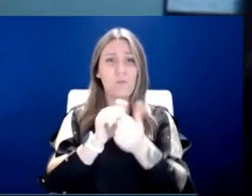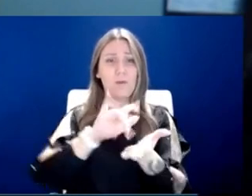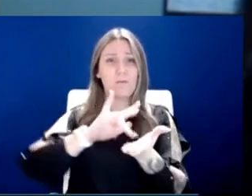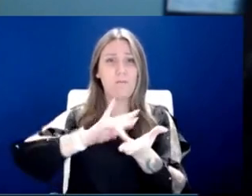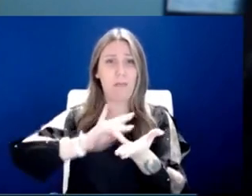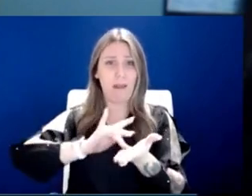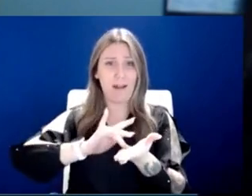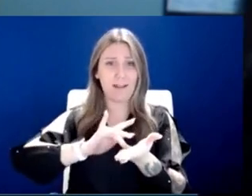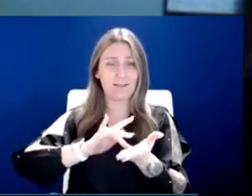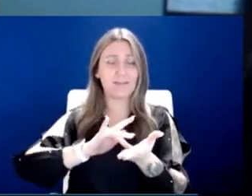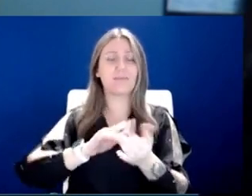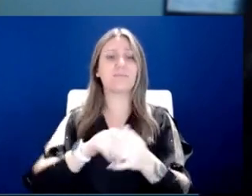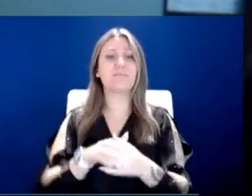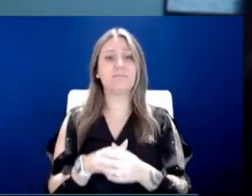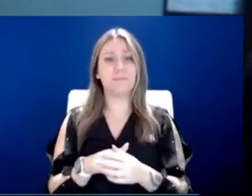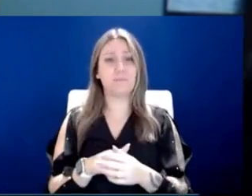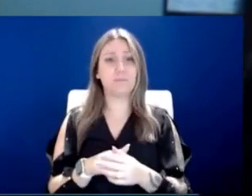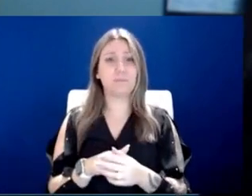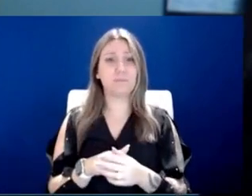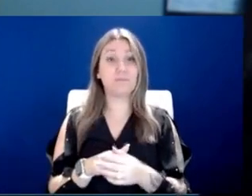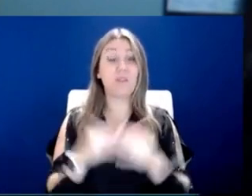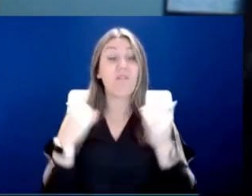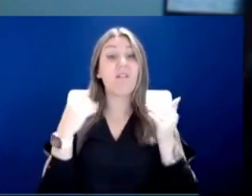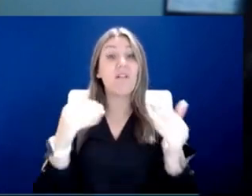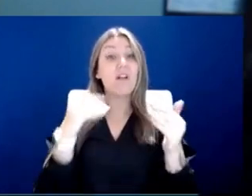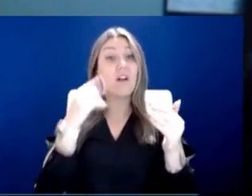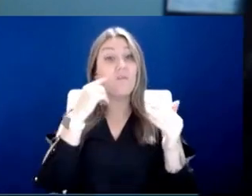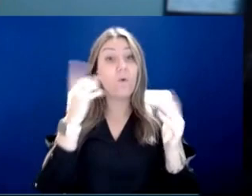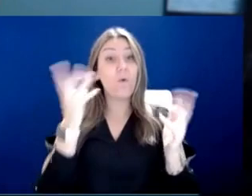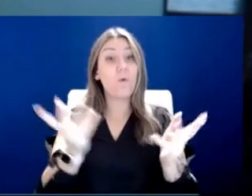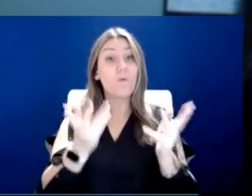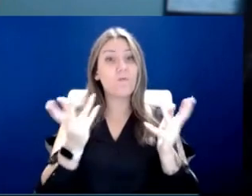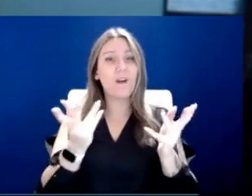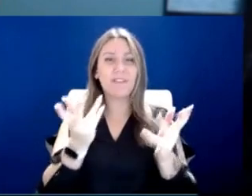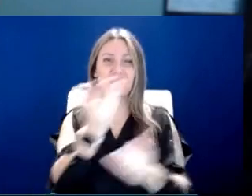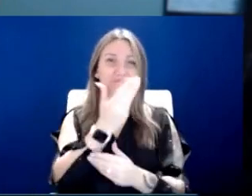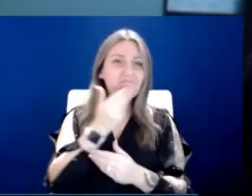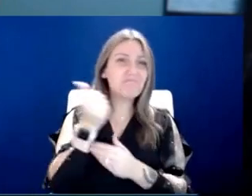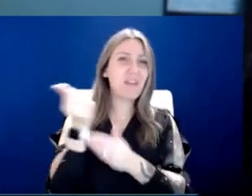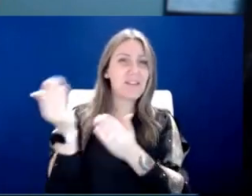to really bring some of those cutting edge, the